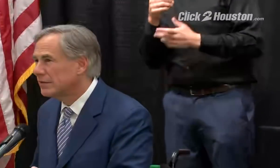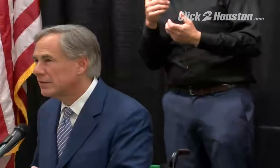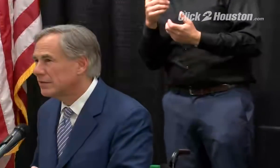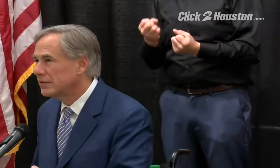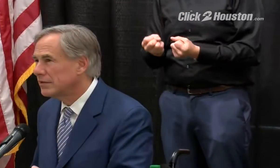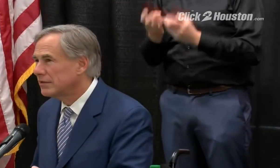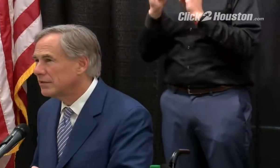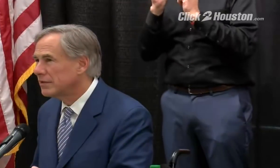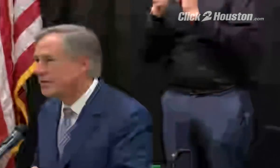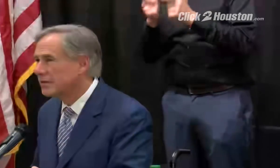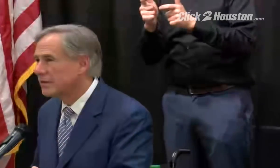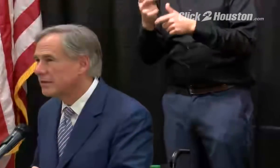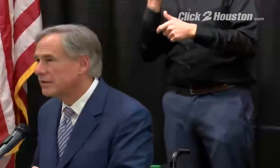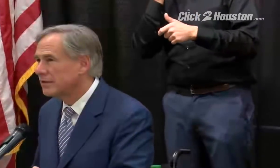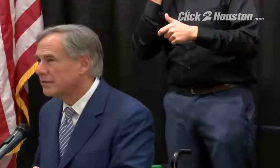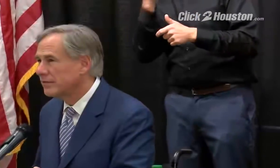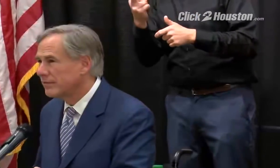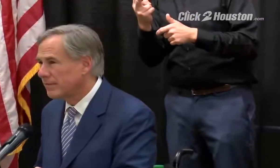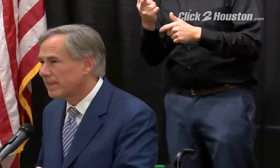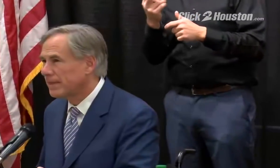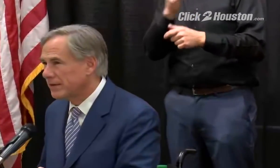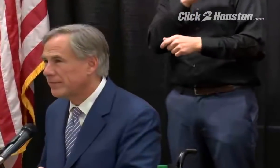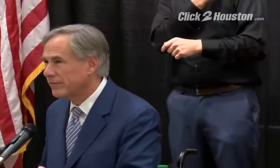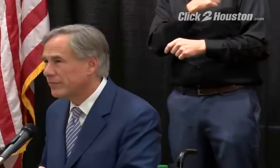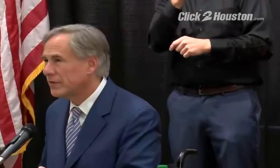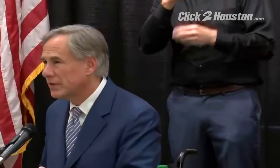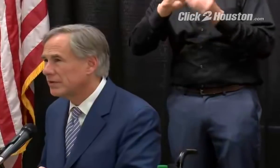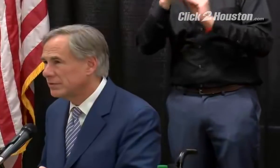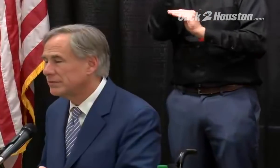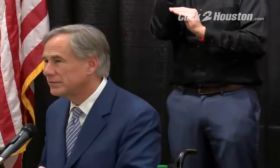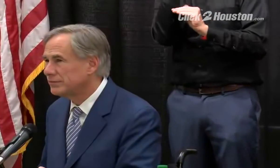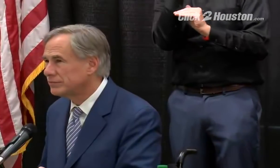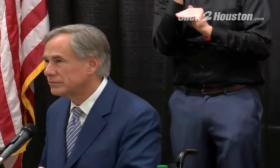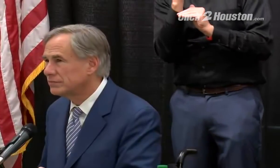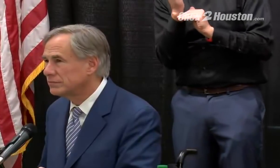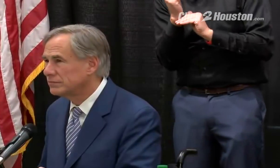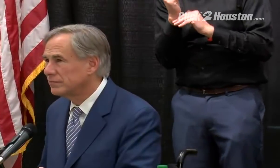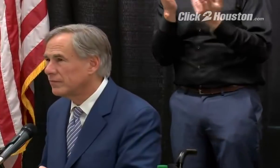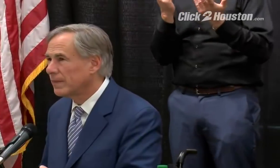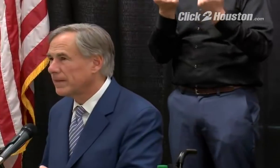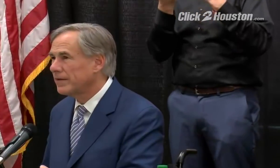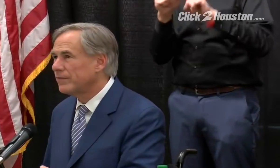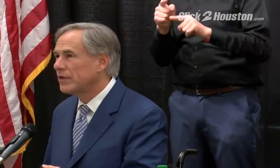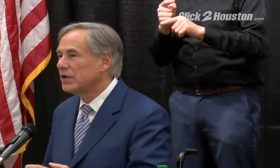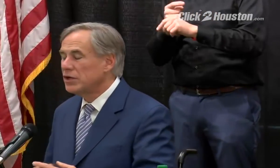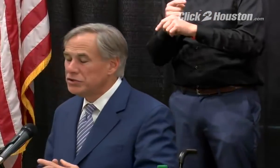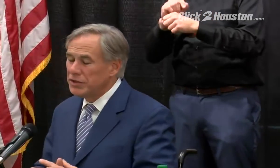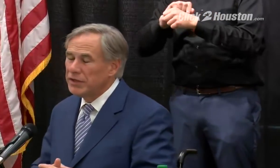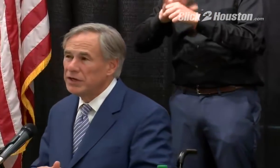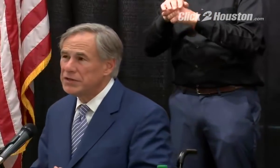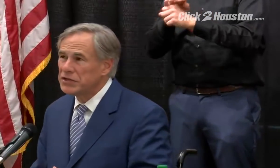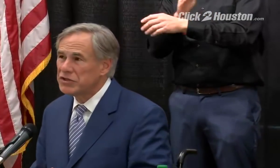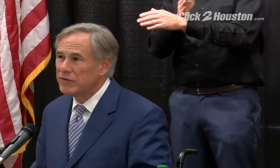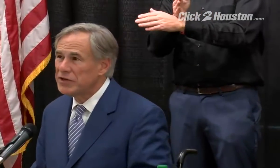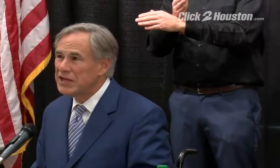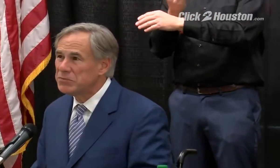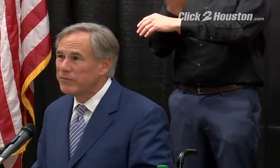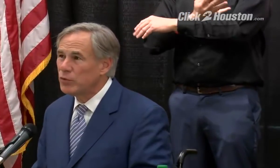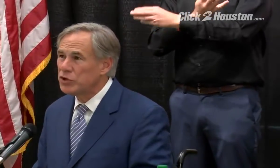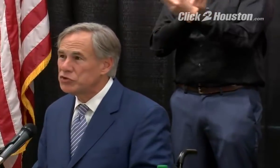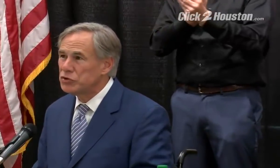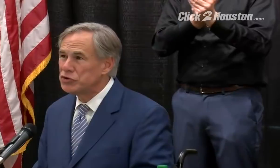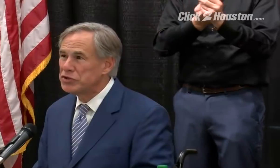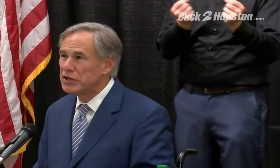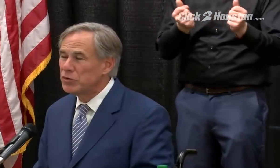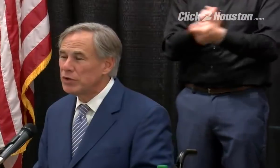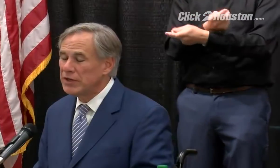relief in our hospitalizations once the antibody therapies are So it'll take several days